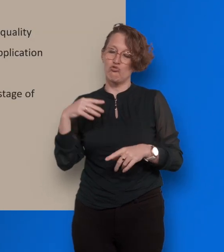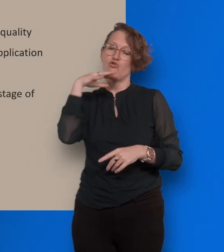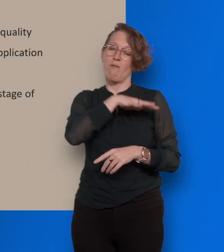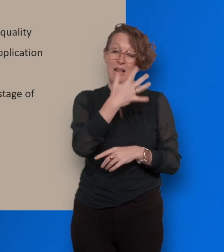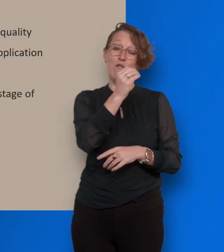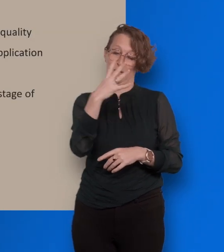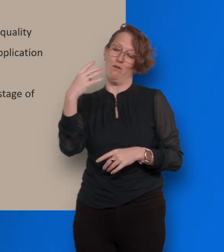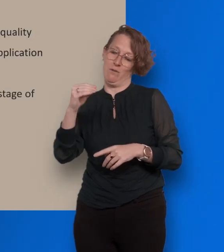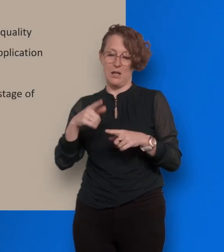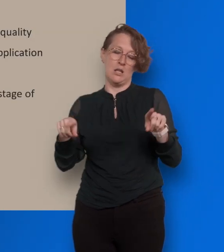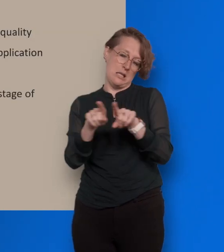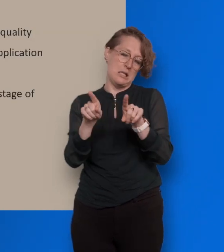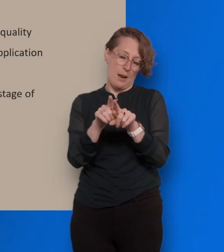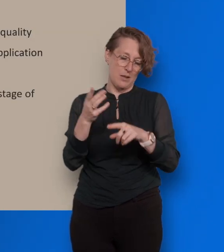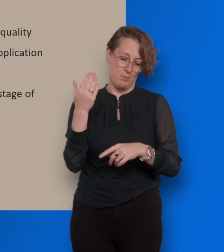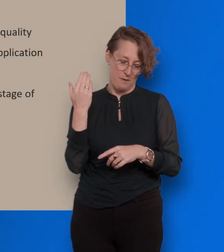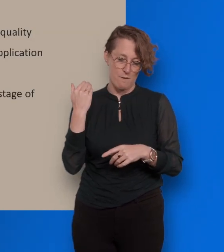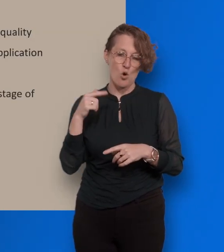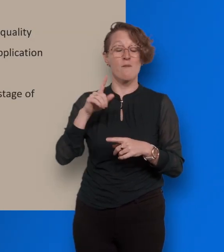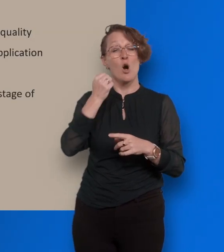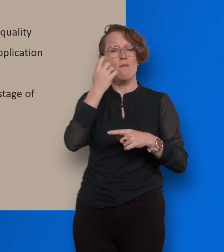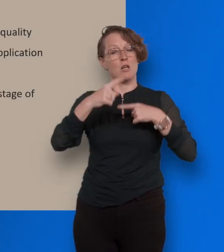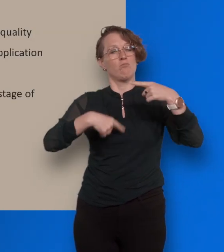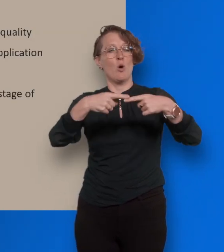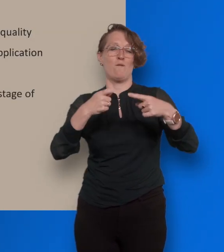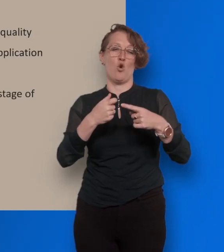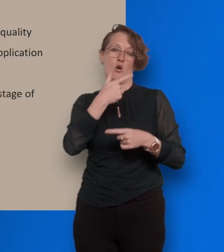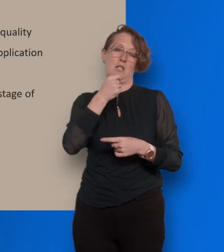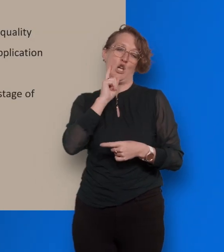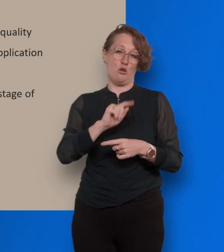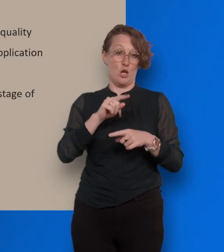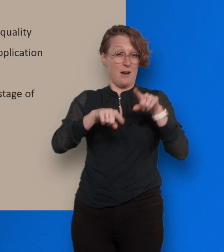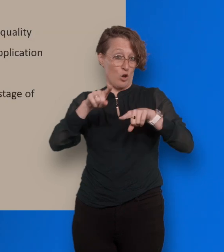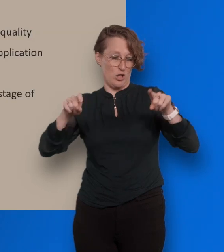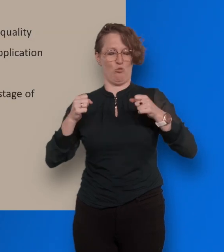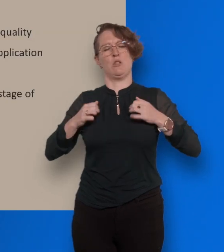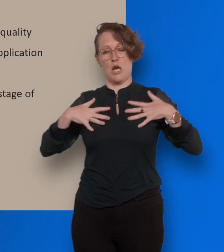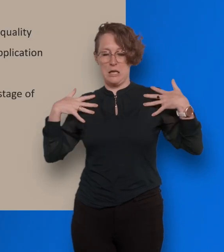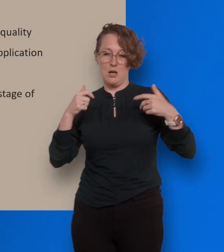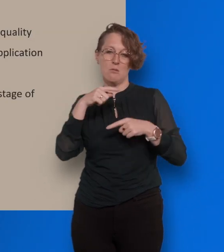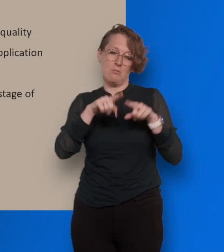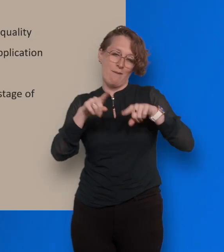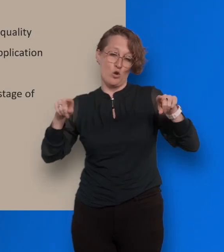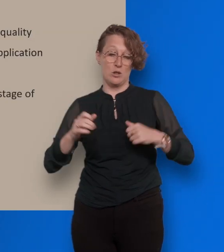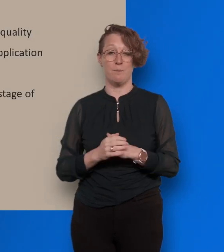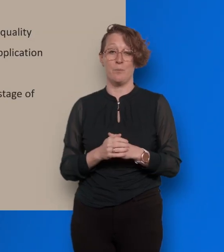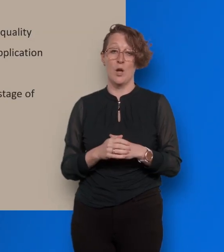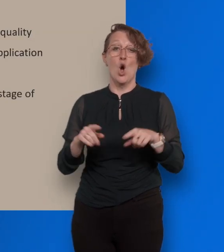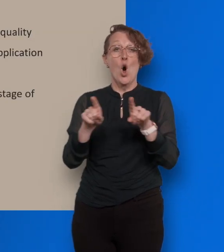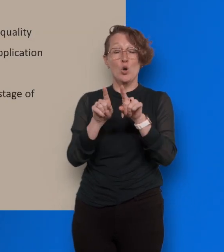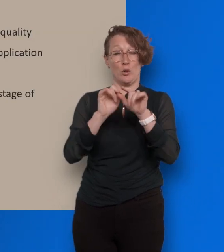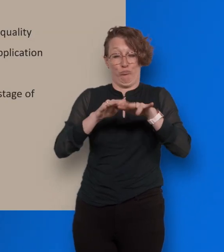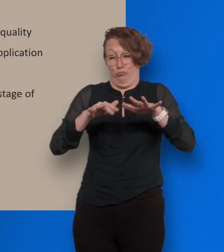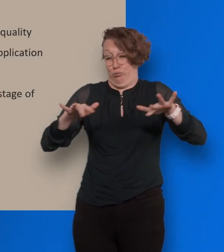50-50 in each round of competition in terms of gender diversity. We've also seen a significant spectrum of